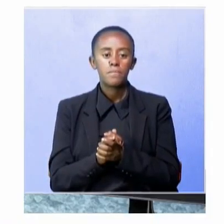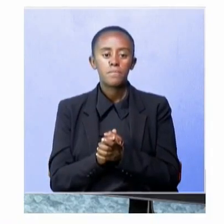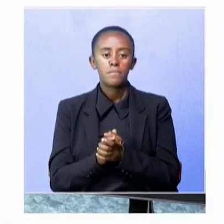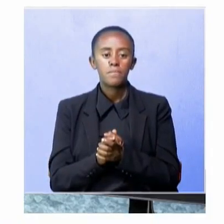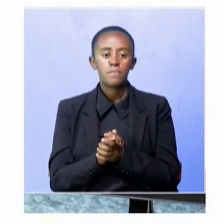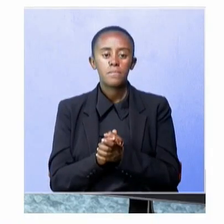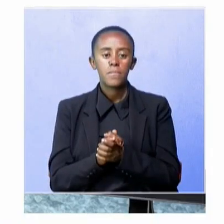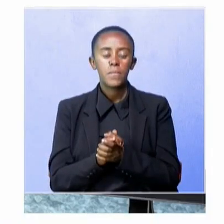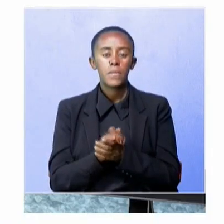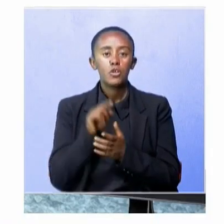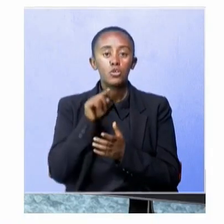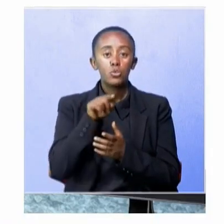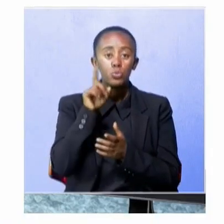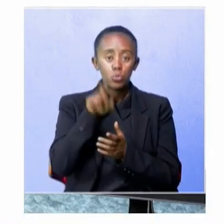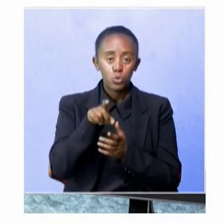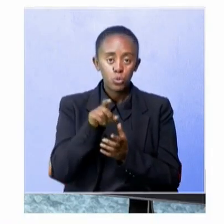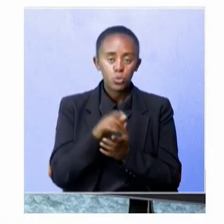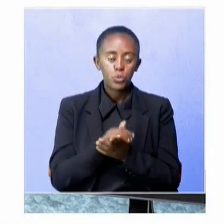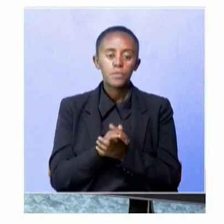You should